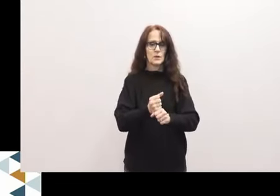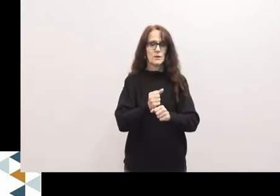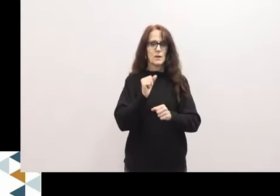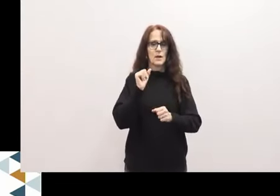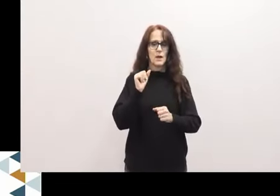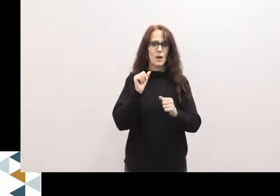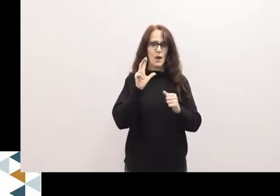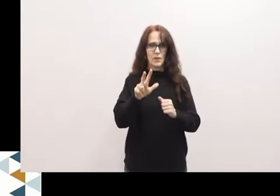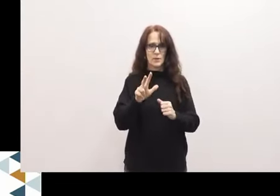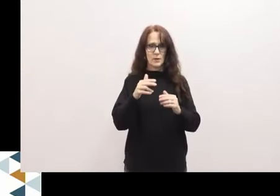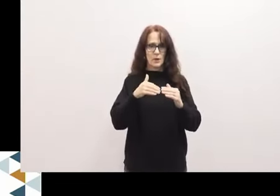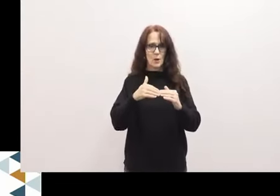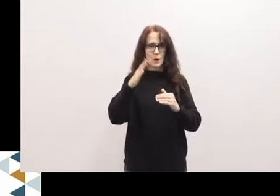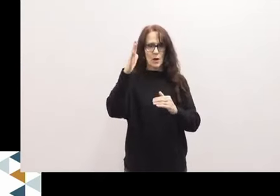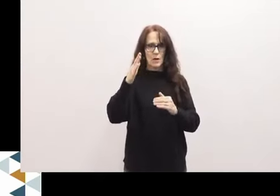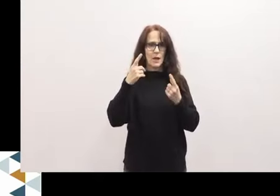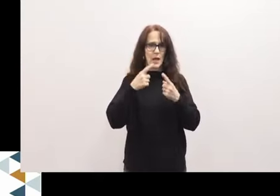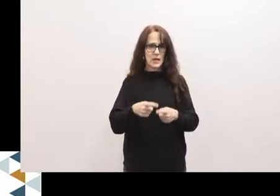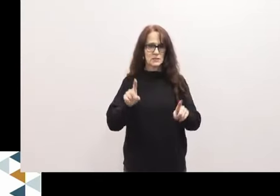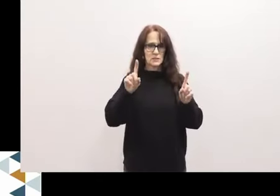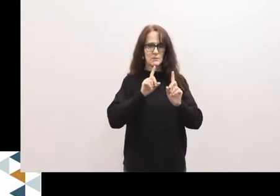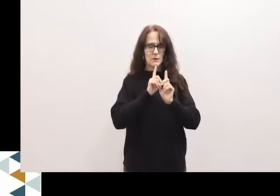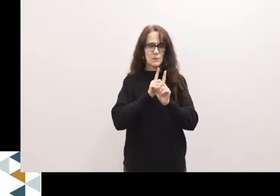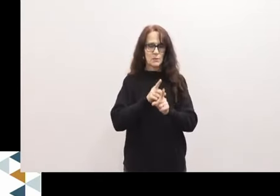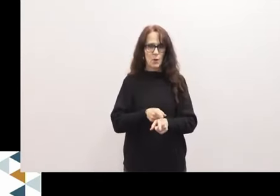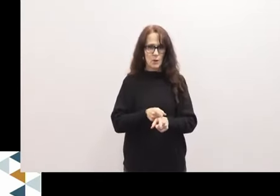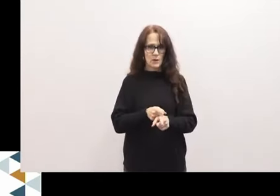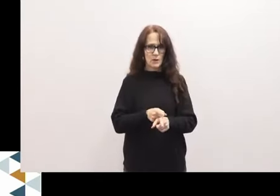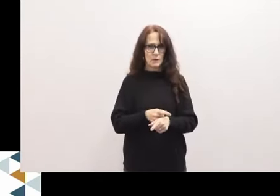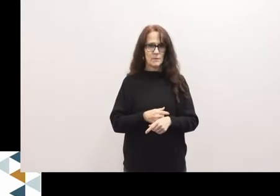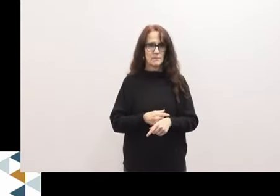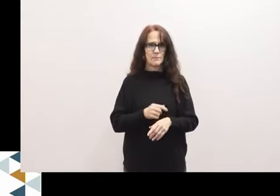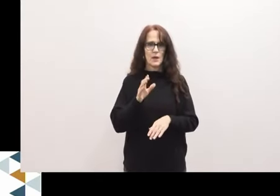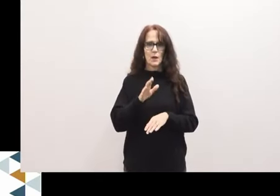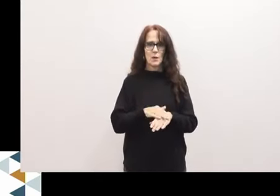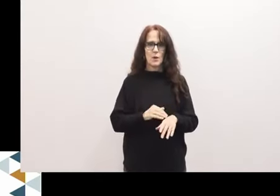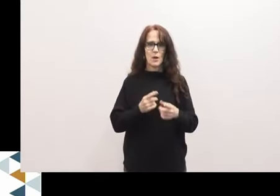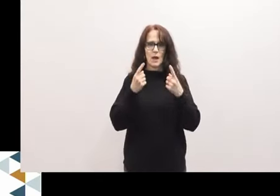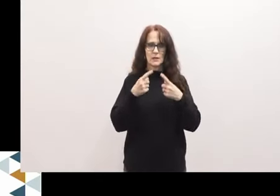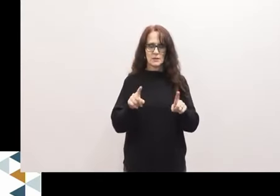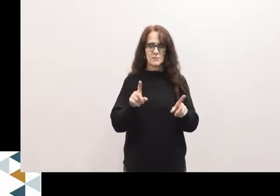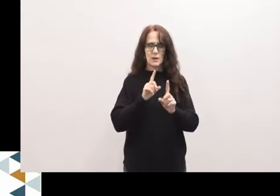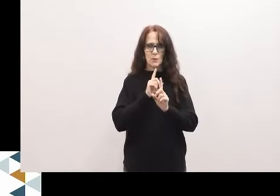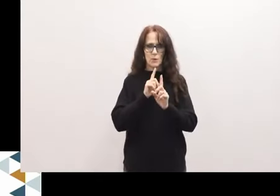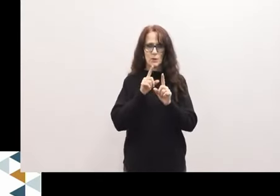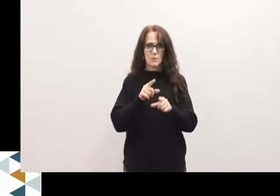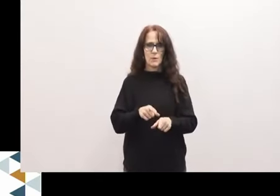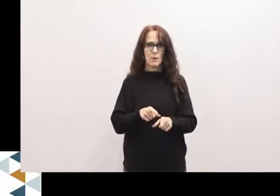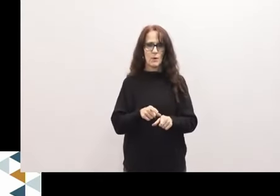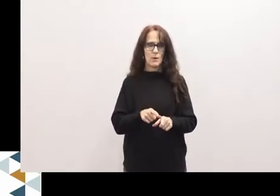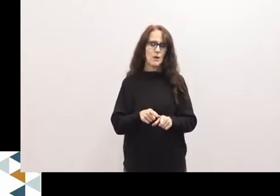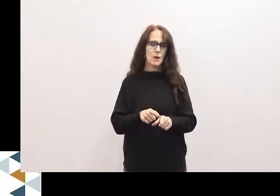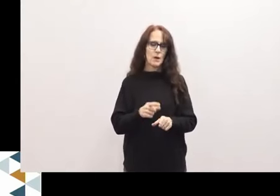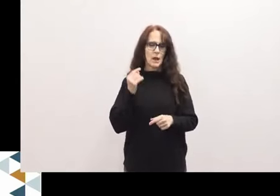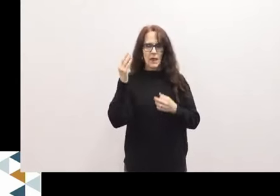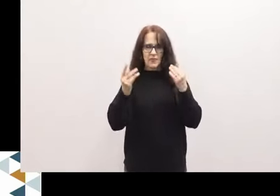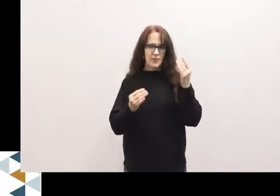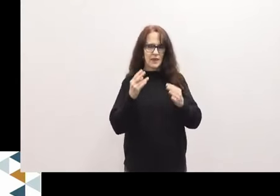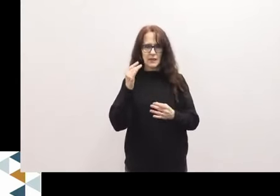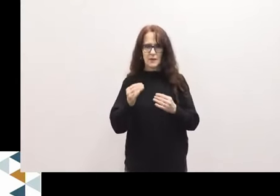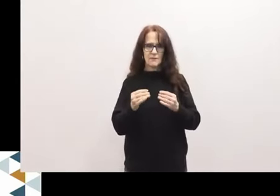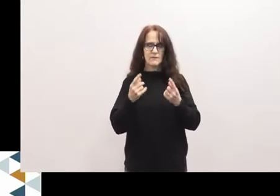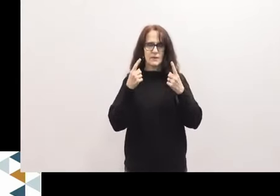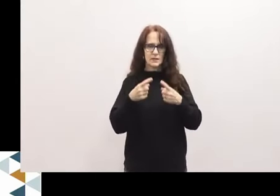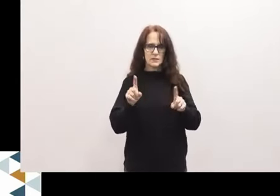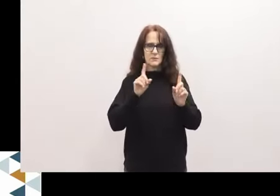or higher on the achievement report. And so I just want to call out the achievement report. We could think of the achievement report